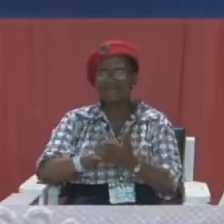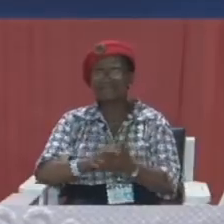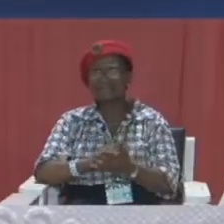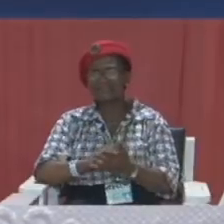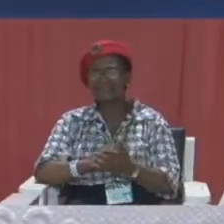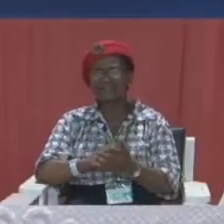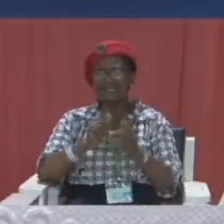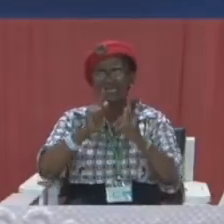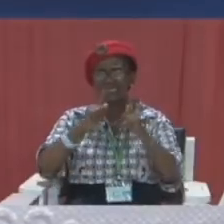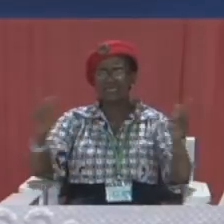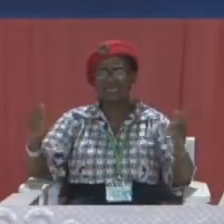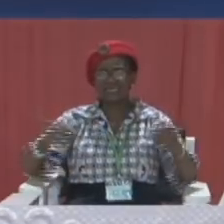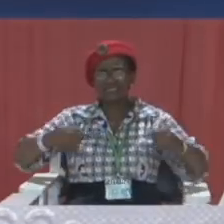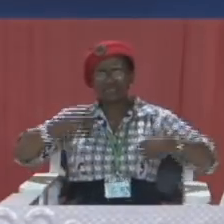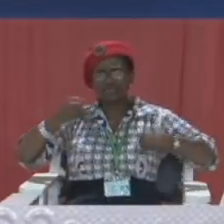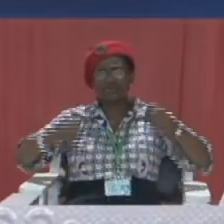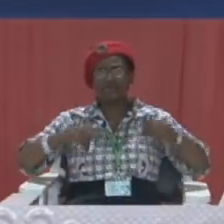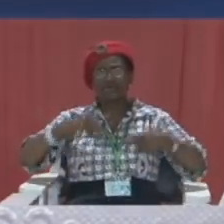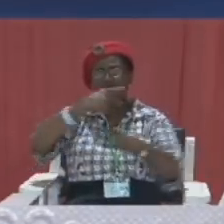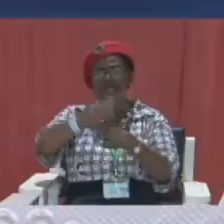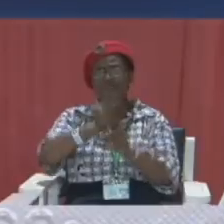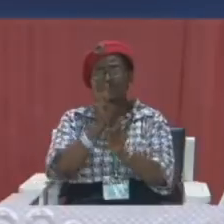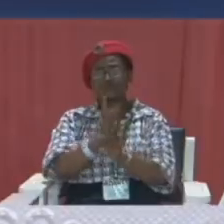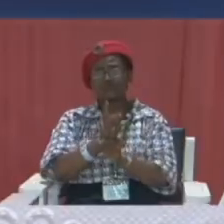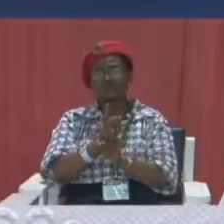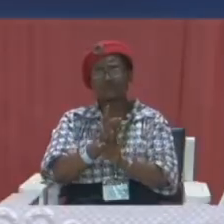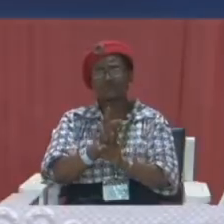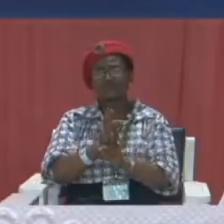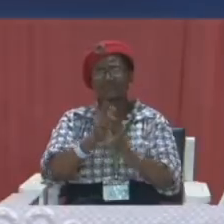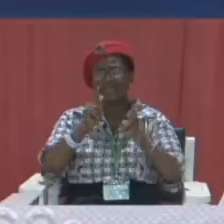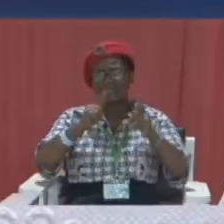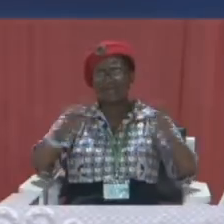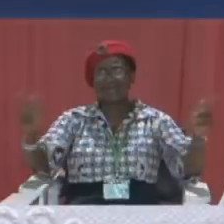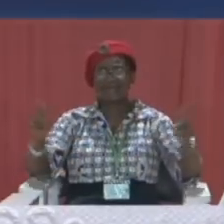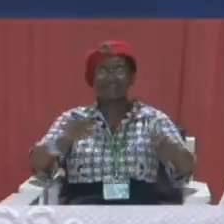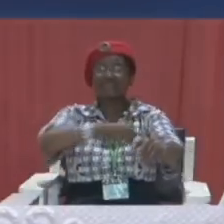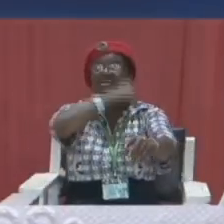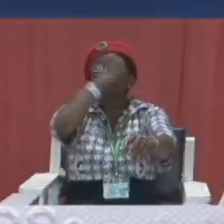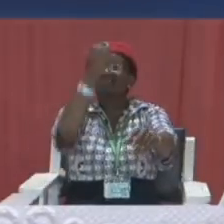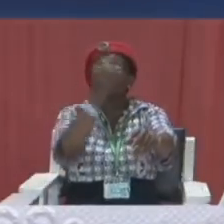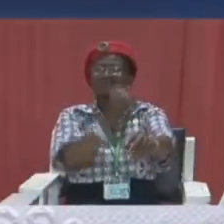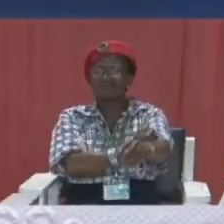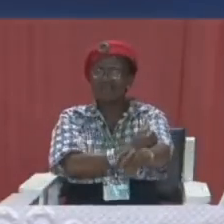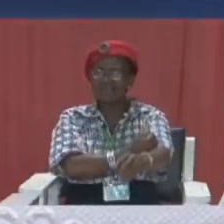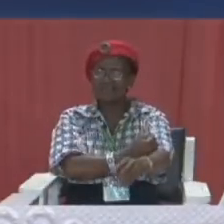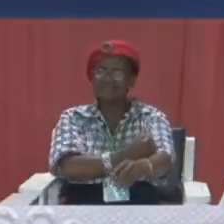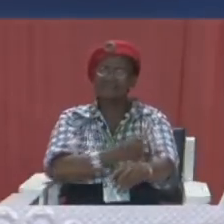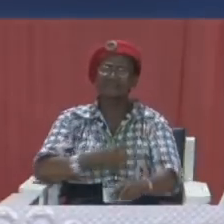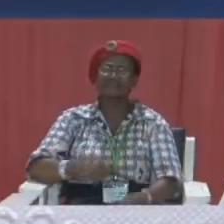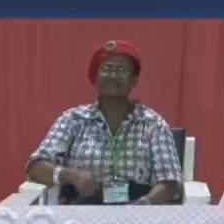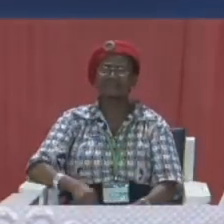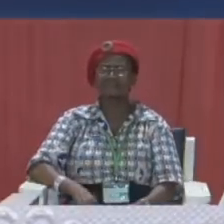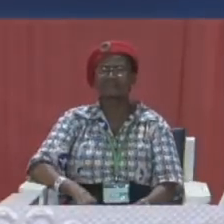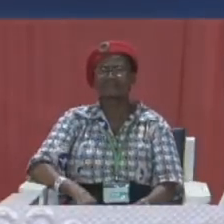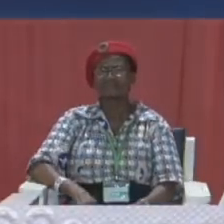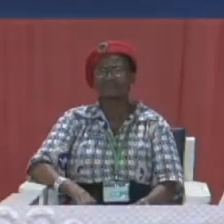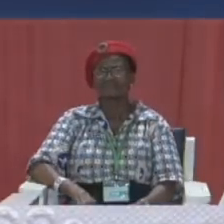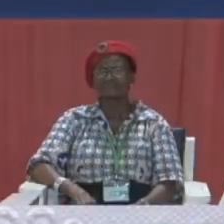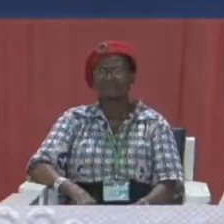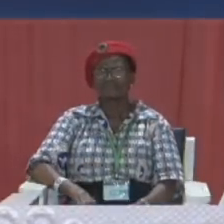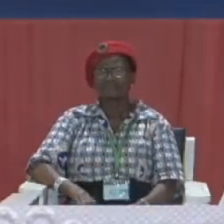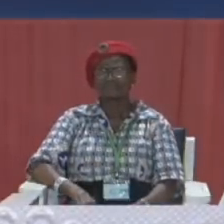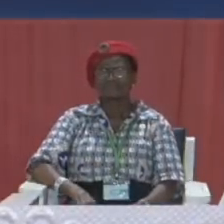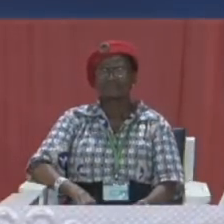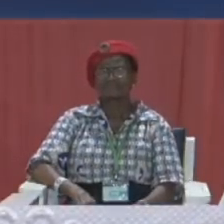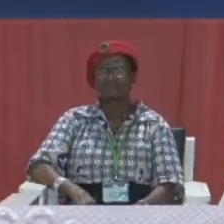great joy produces great strength. O so fun wa wi pe ayo nla o ma mu okun agbara nla jade